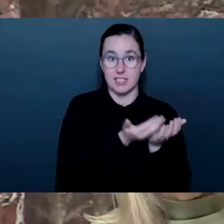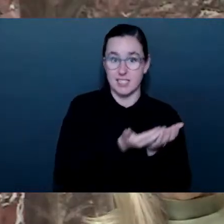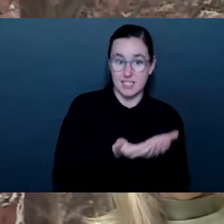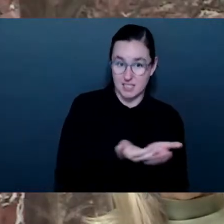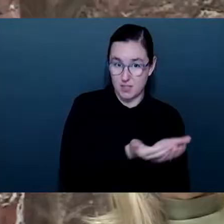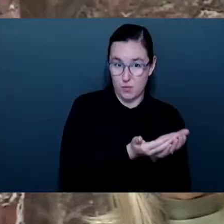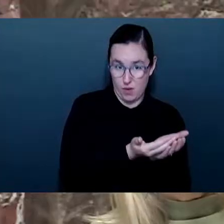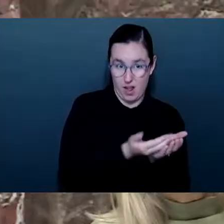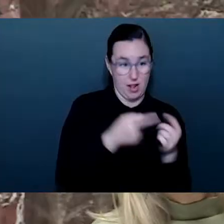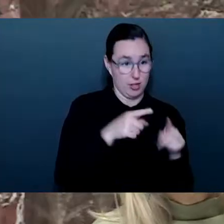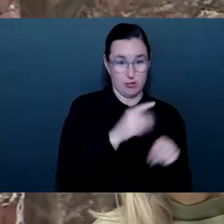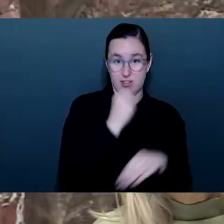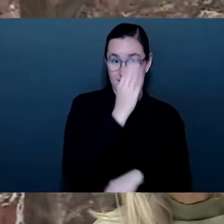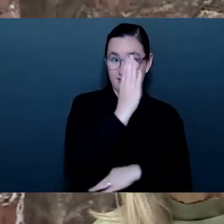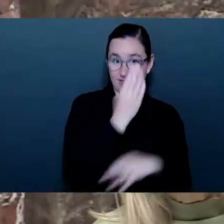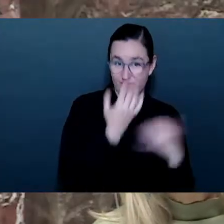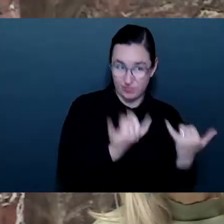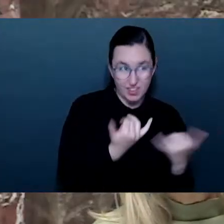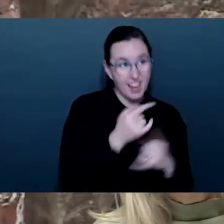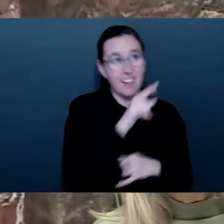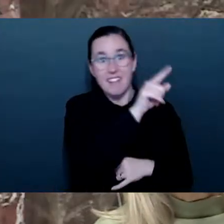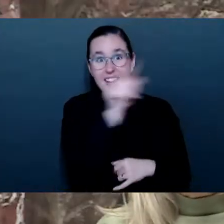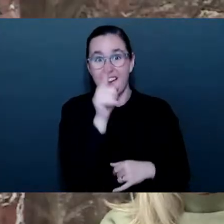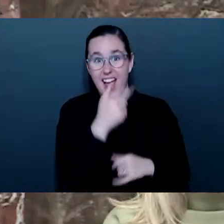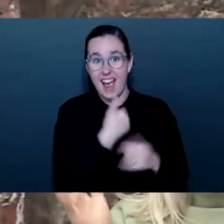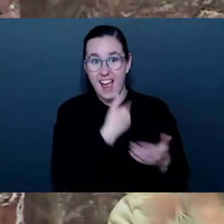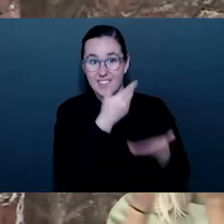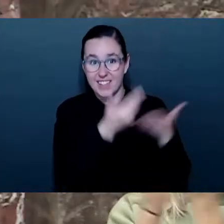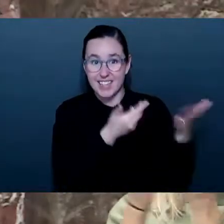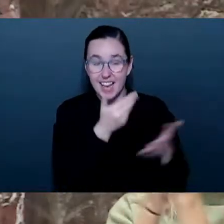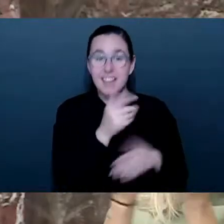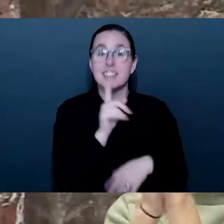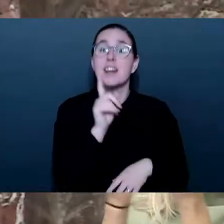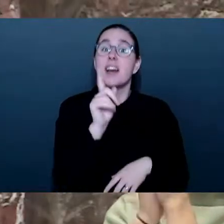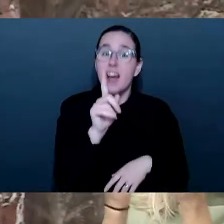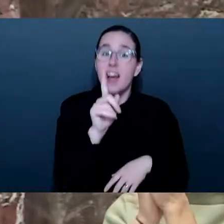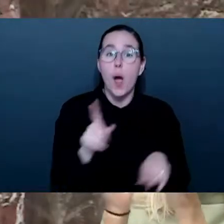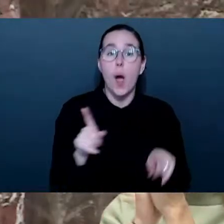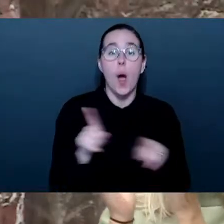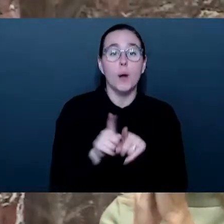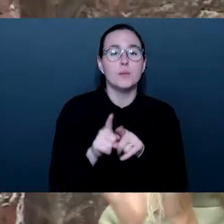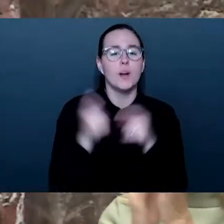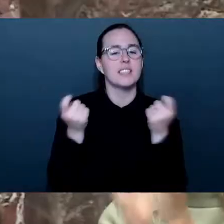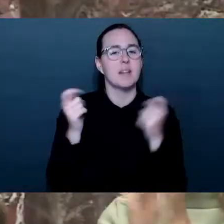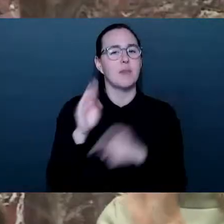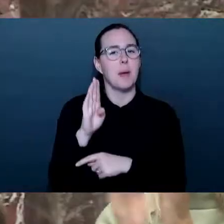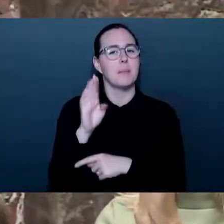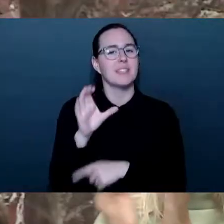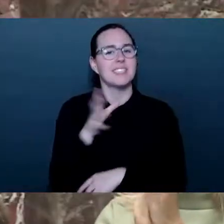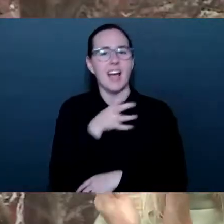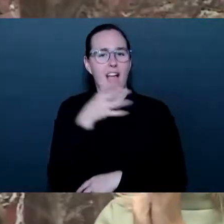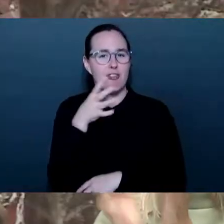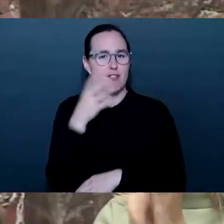also celebrating BC Agriculture Day 2025.